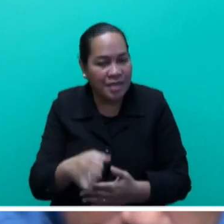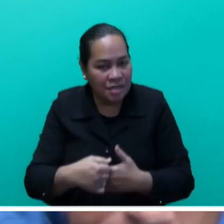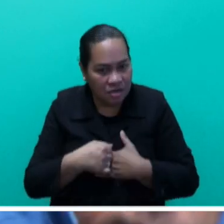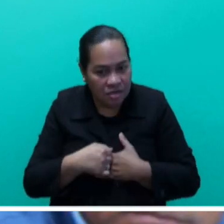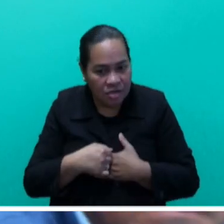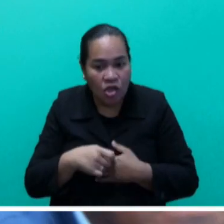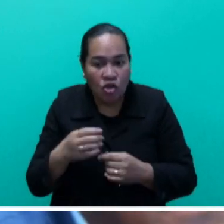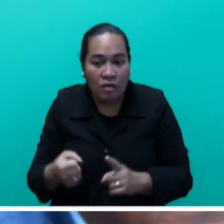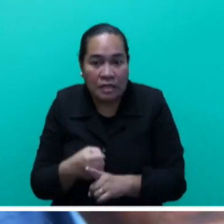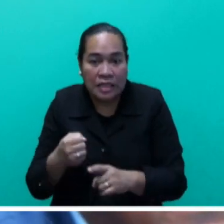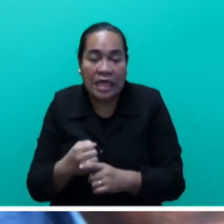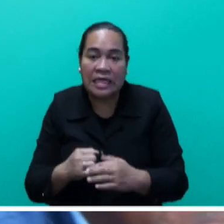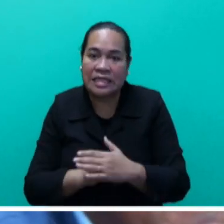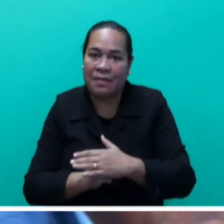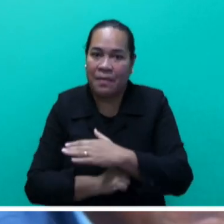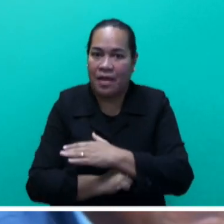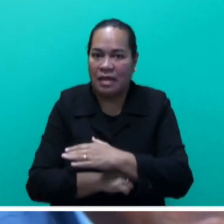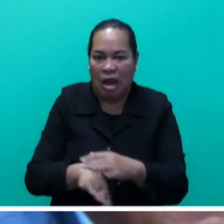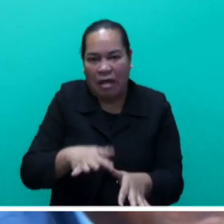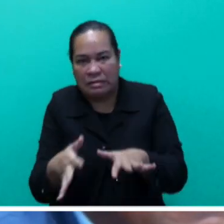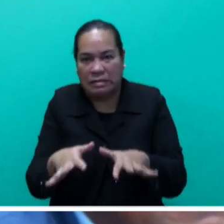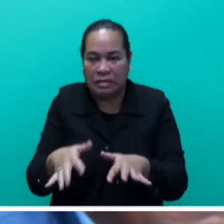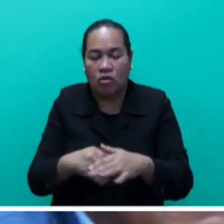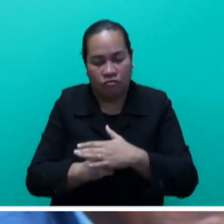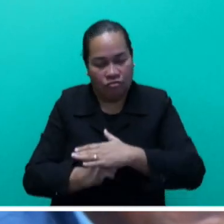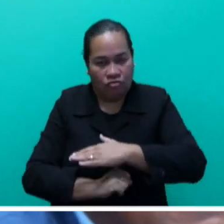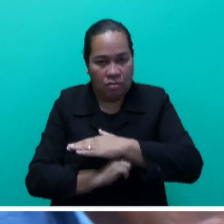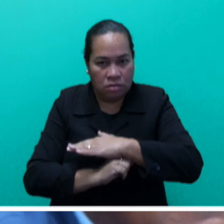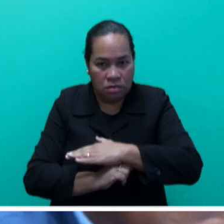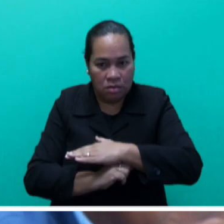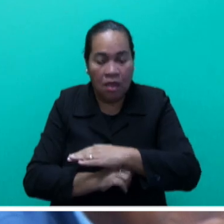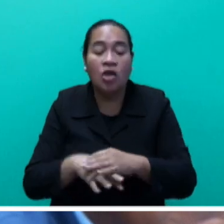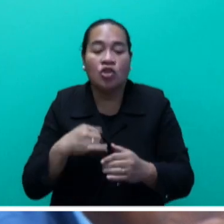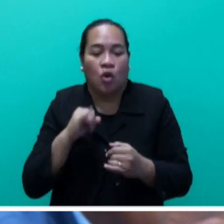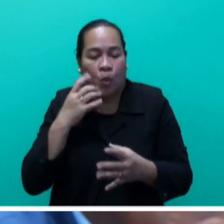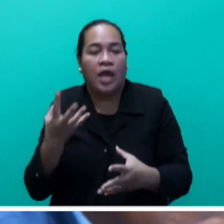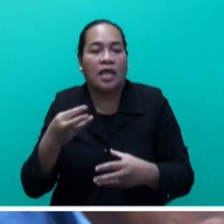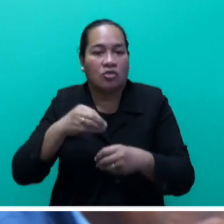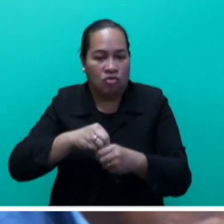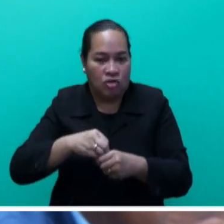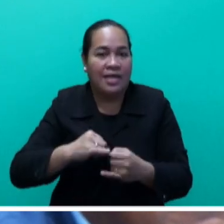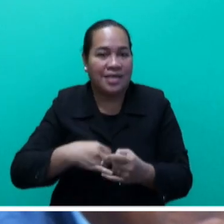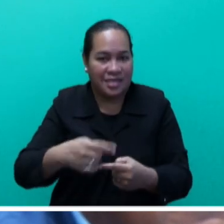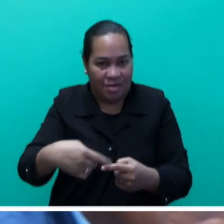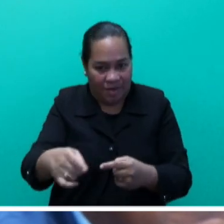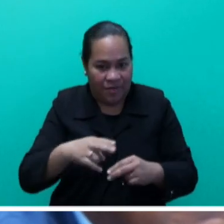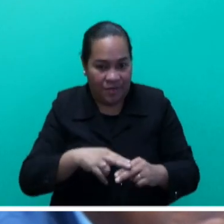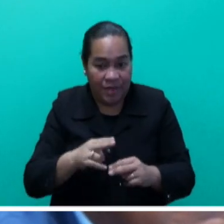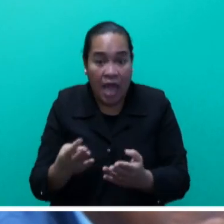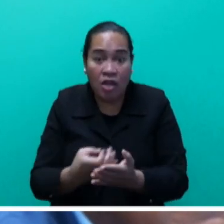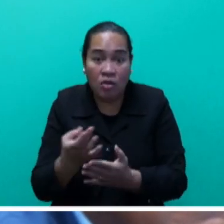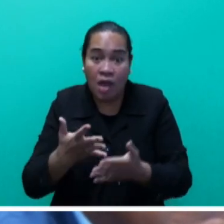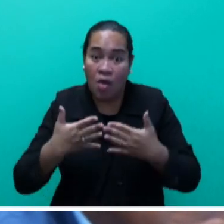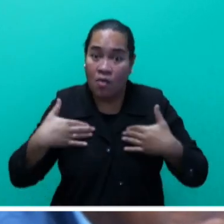in society. This will help build a truly inclusive and sustainable Fiji where economic prosperity is shared